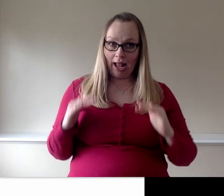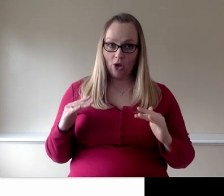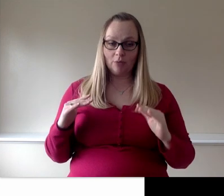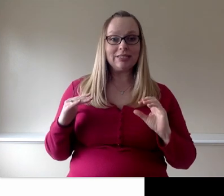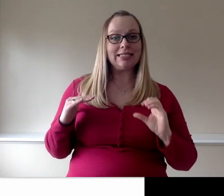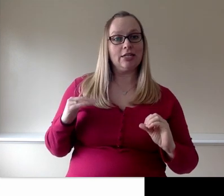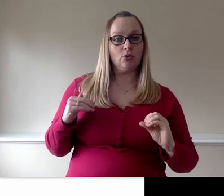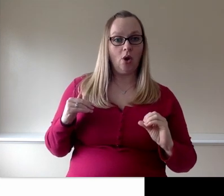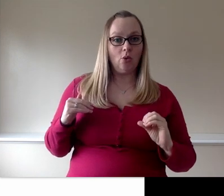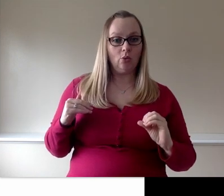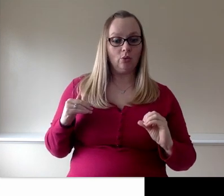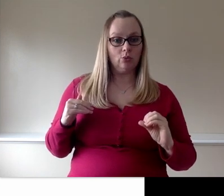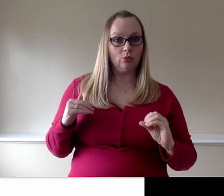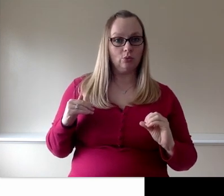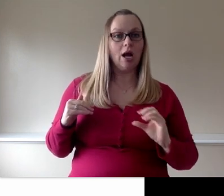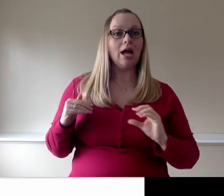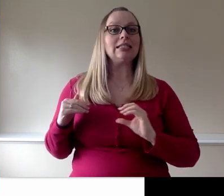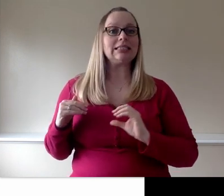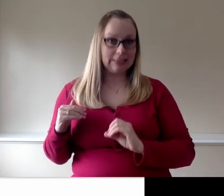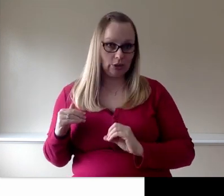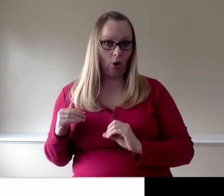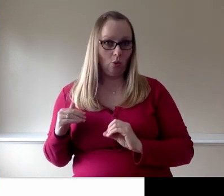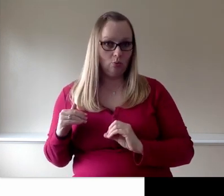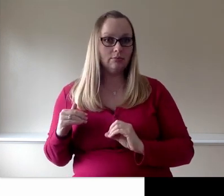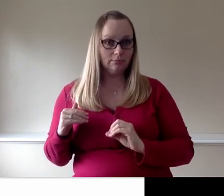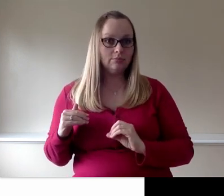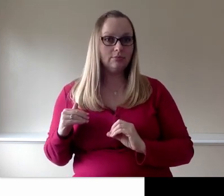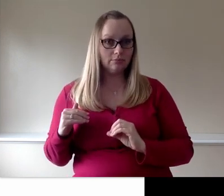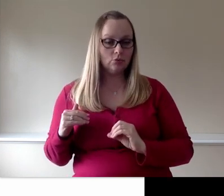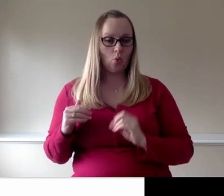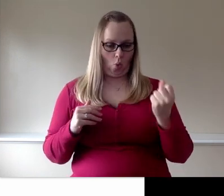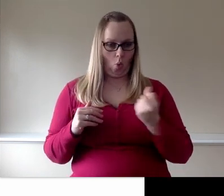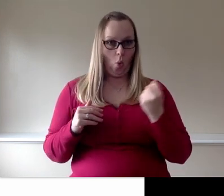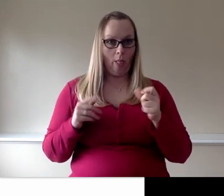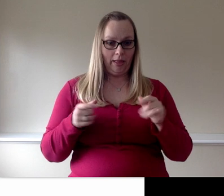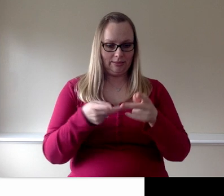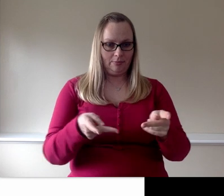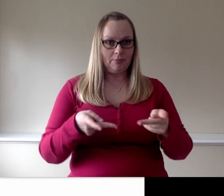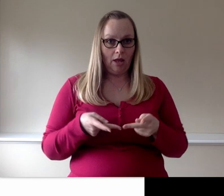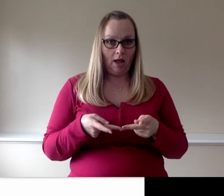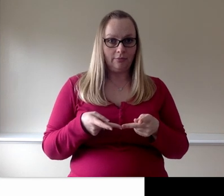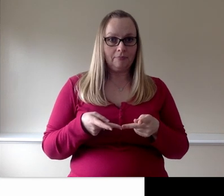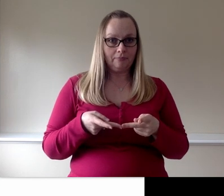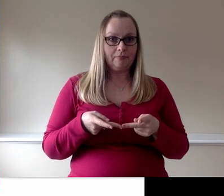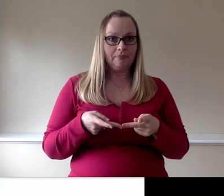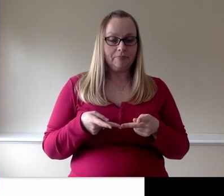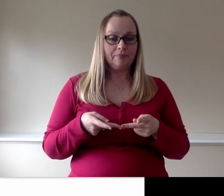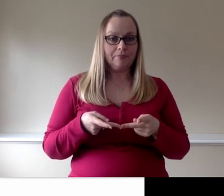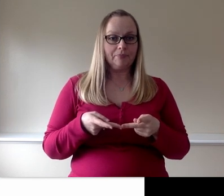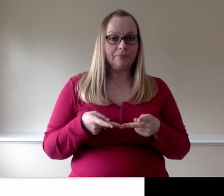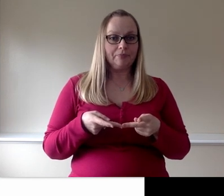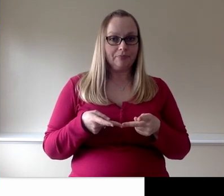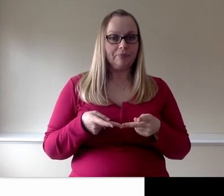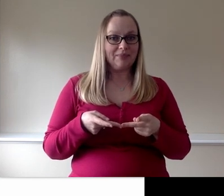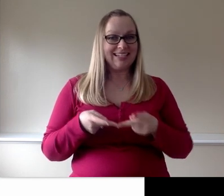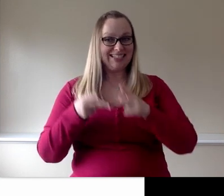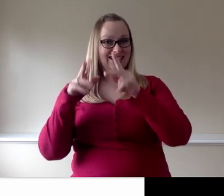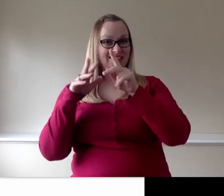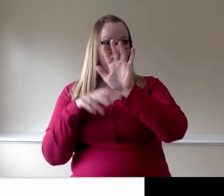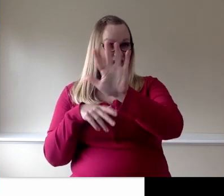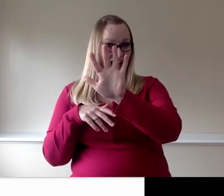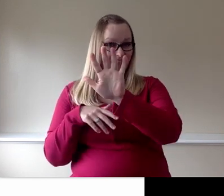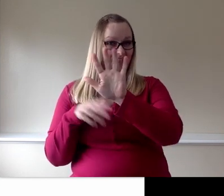a 0 in the ones place and a 0 in the tens place to hold the spots. Because my number is in the hundred space, that's